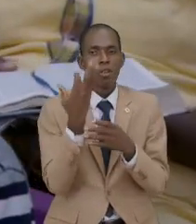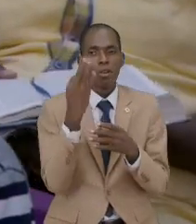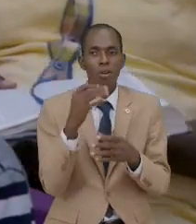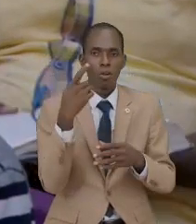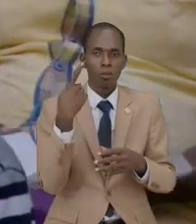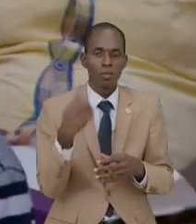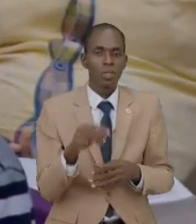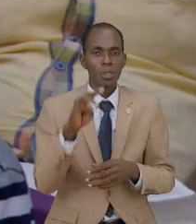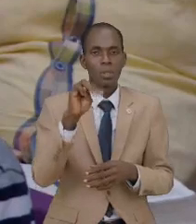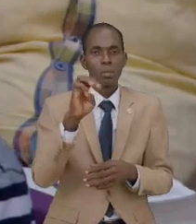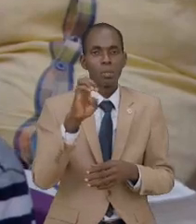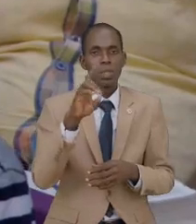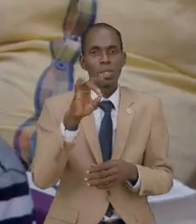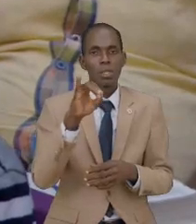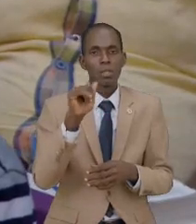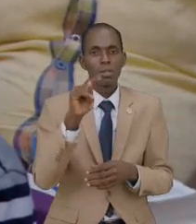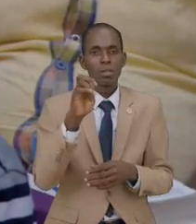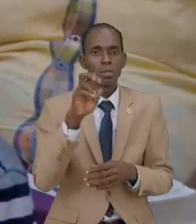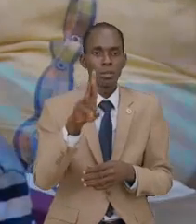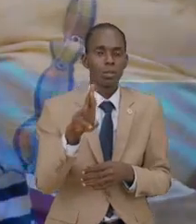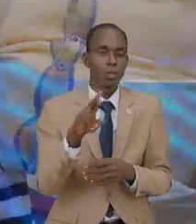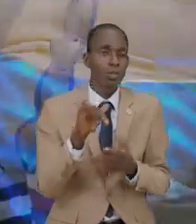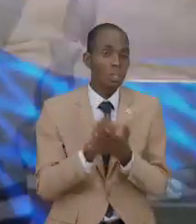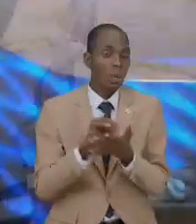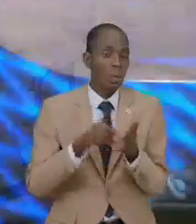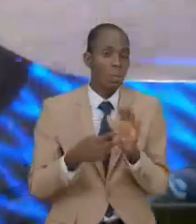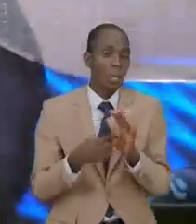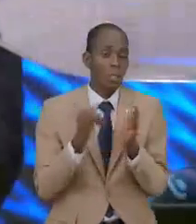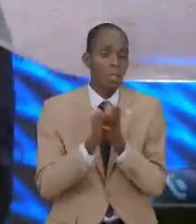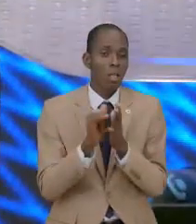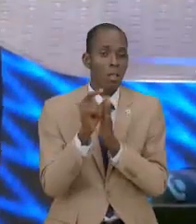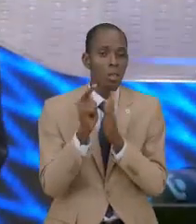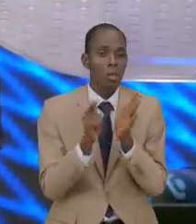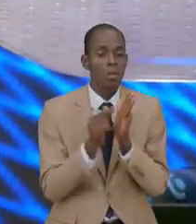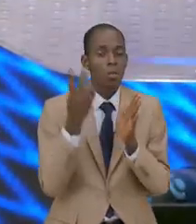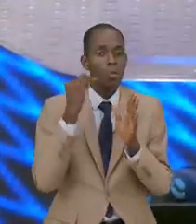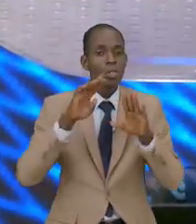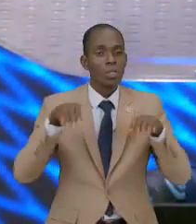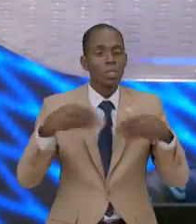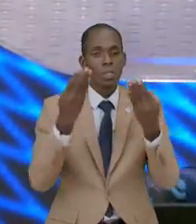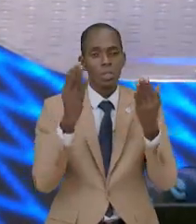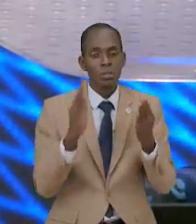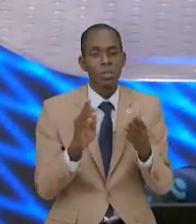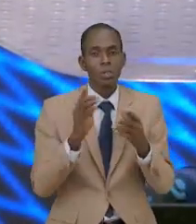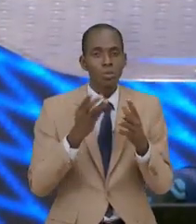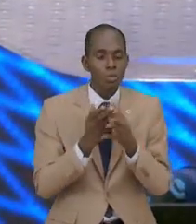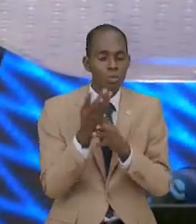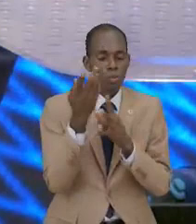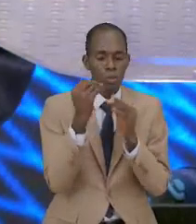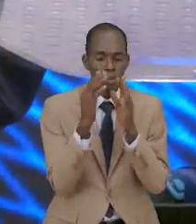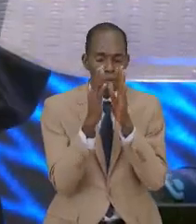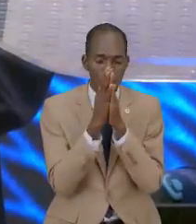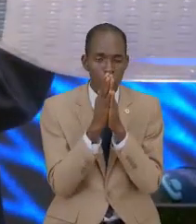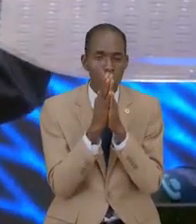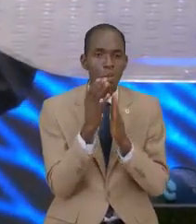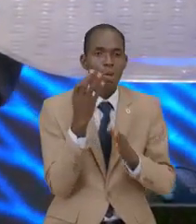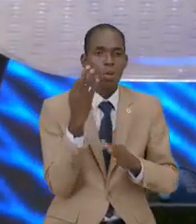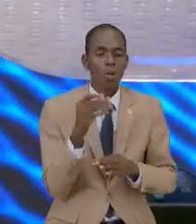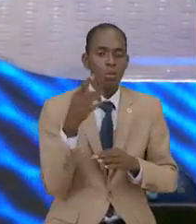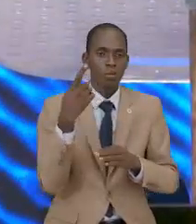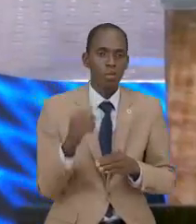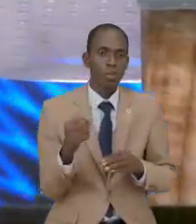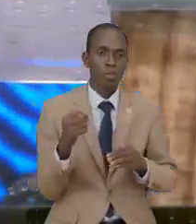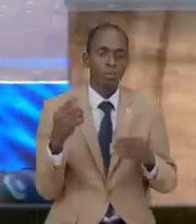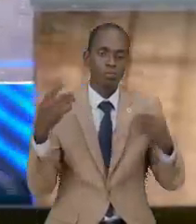mediator. That is, that law was given through the mediation of the